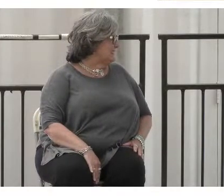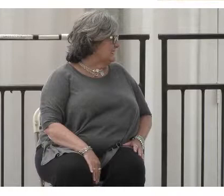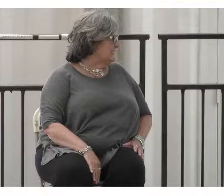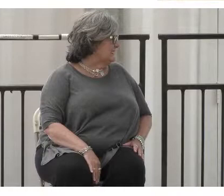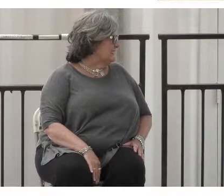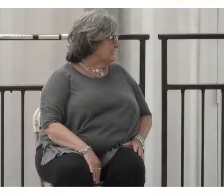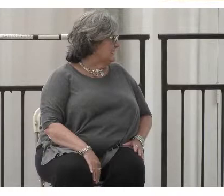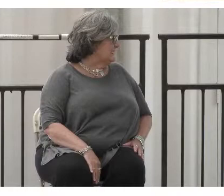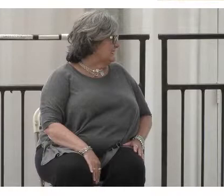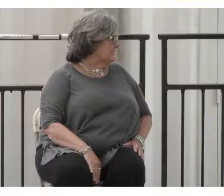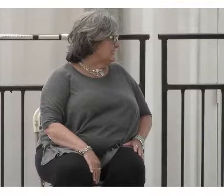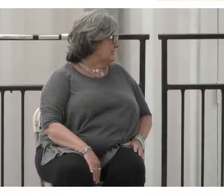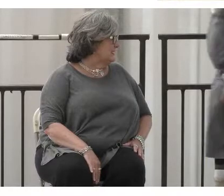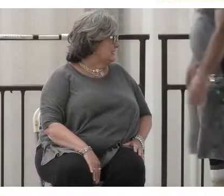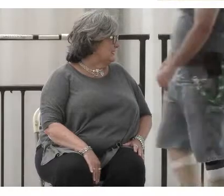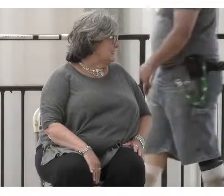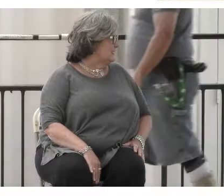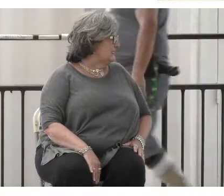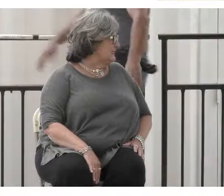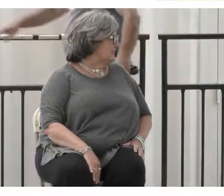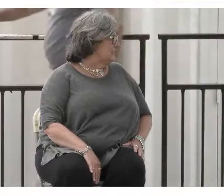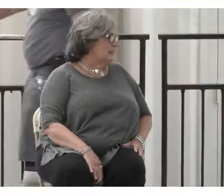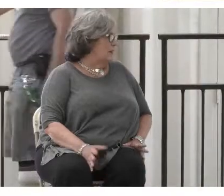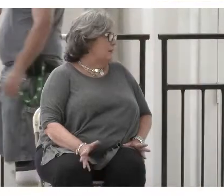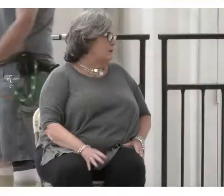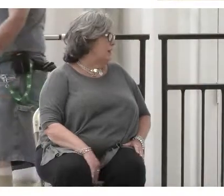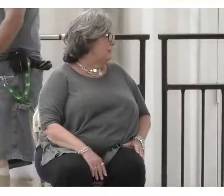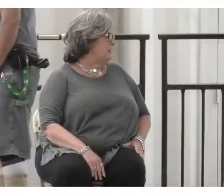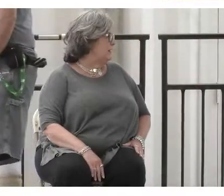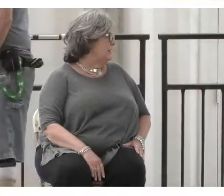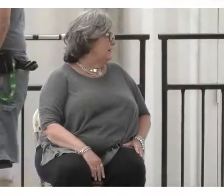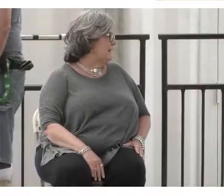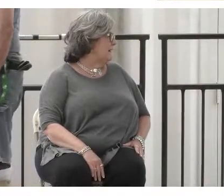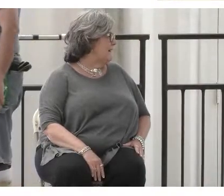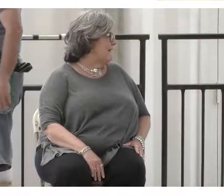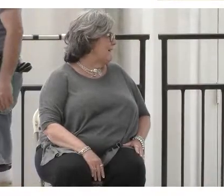Oh, great. Okay, thanks.